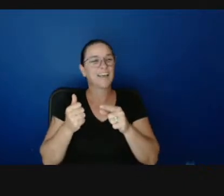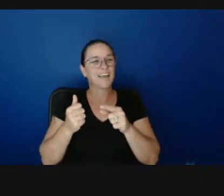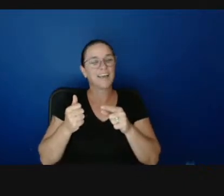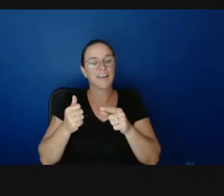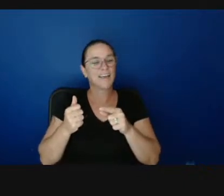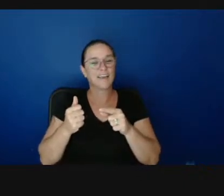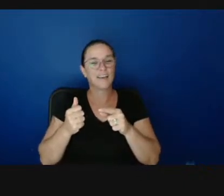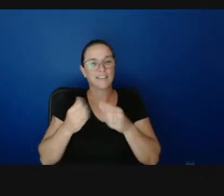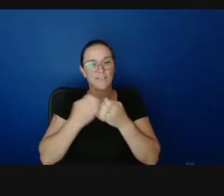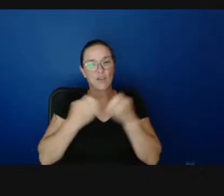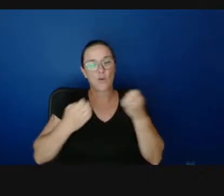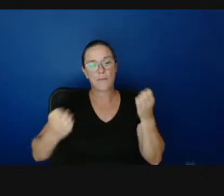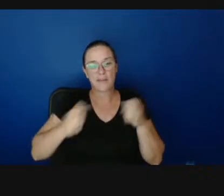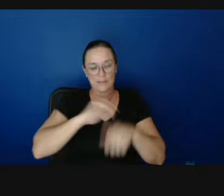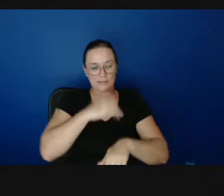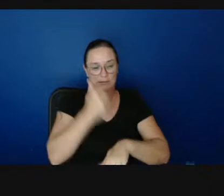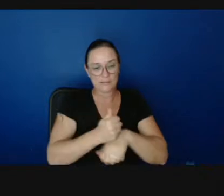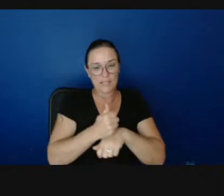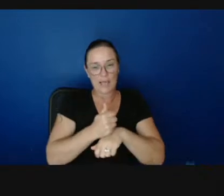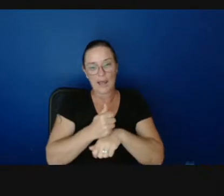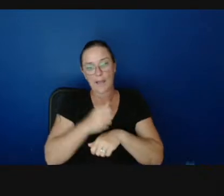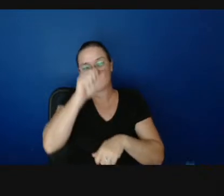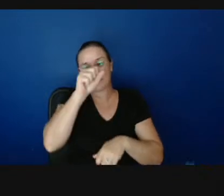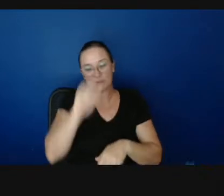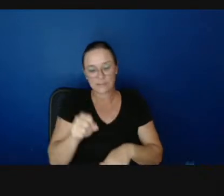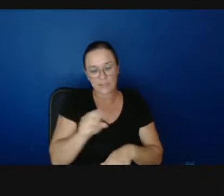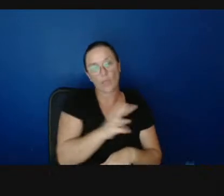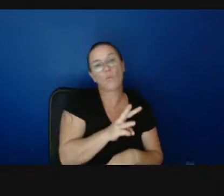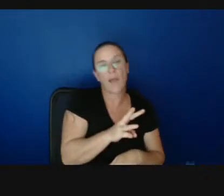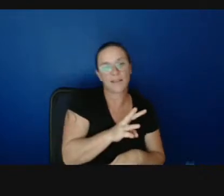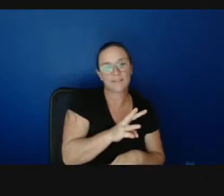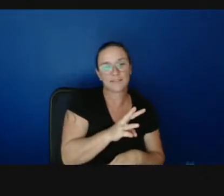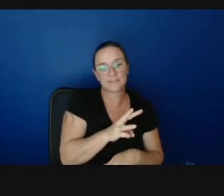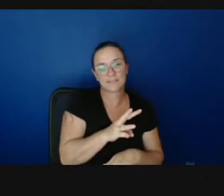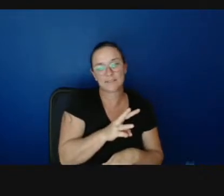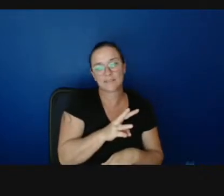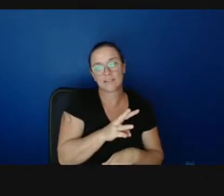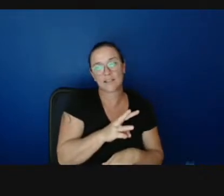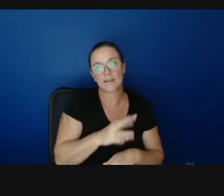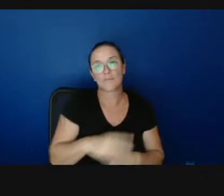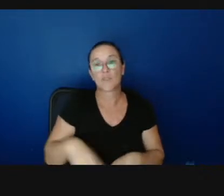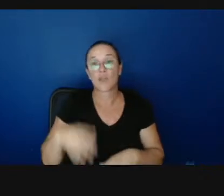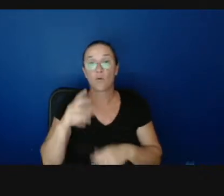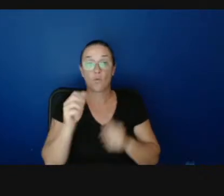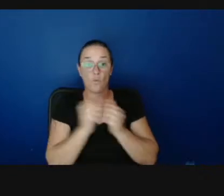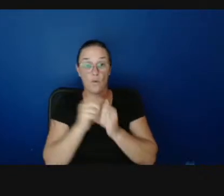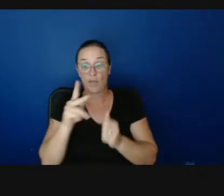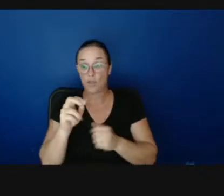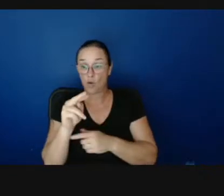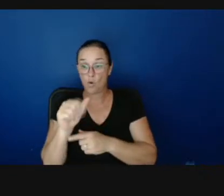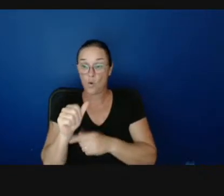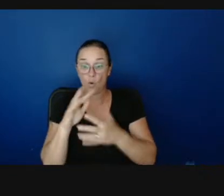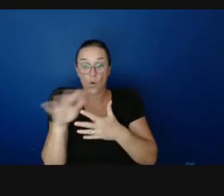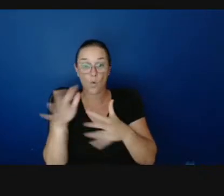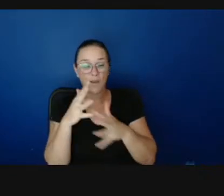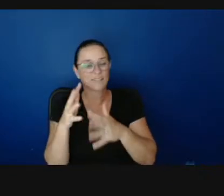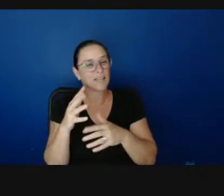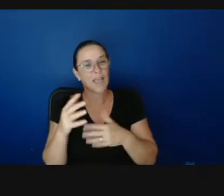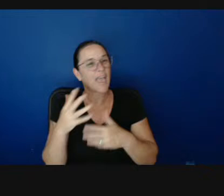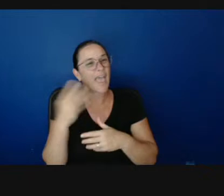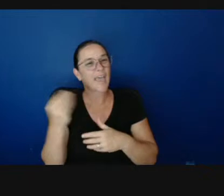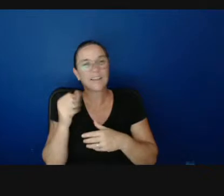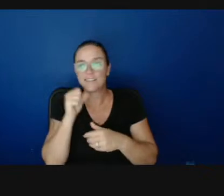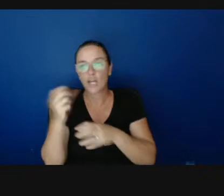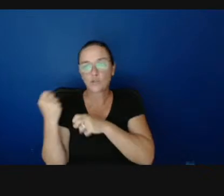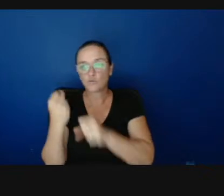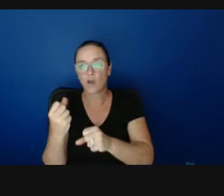typical trade wind condition. So most of our instrumentation southwest of the summit, but in Kona winds and also the winds haven't been very strong. So a lot of the